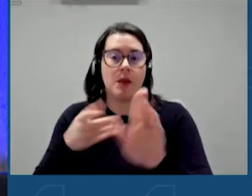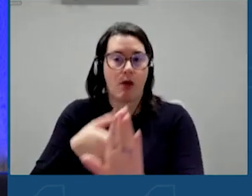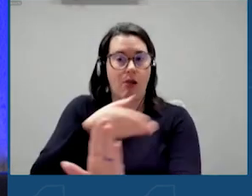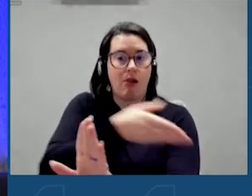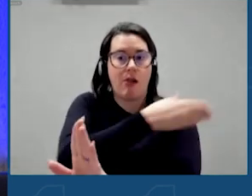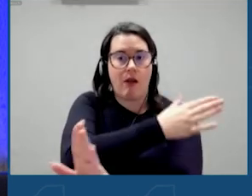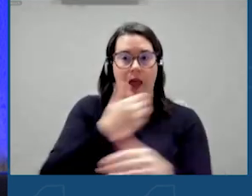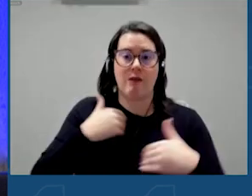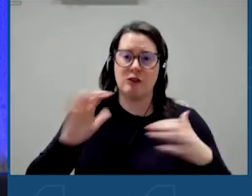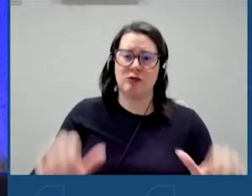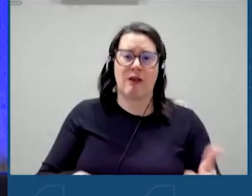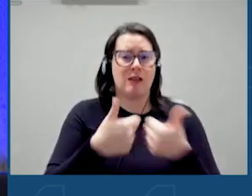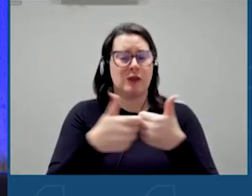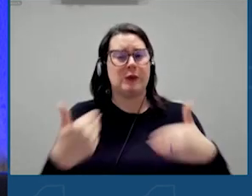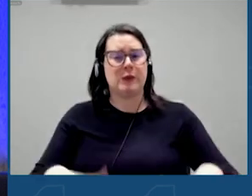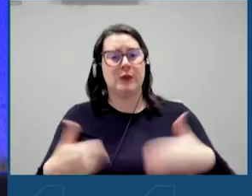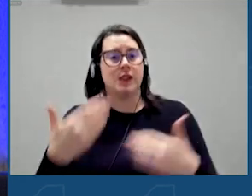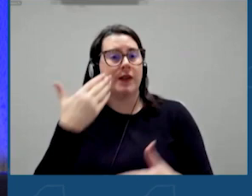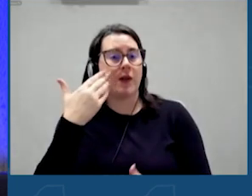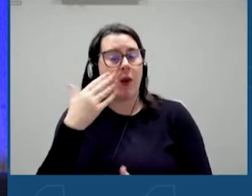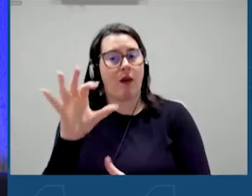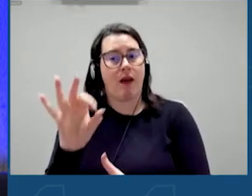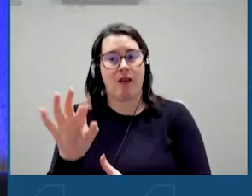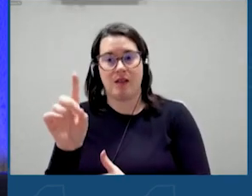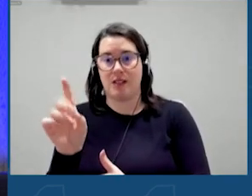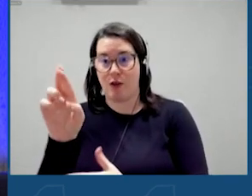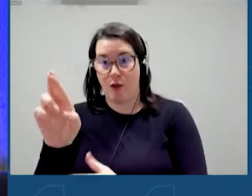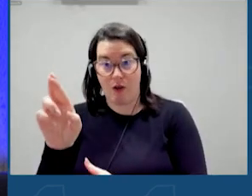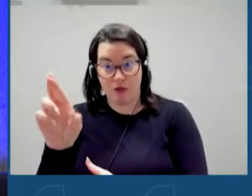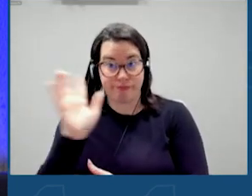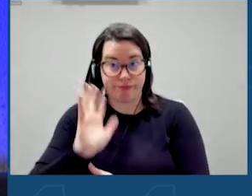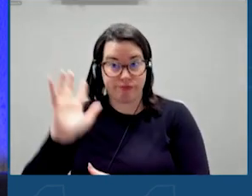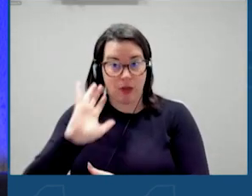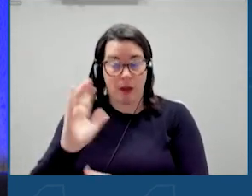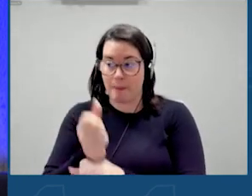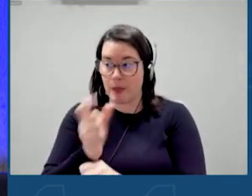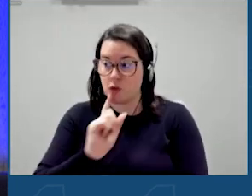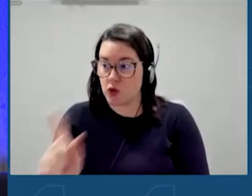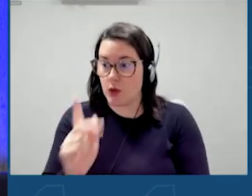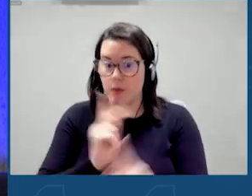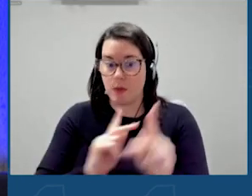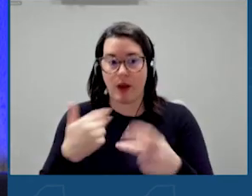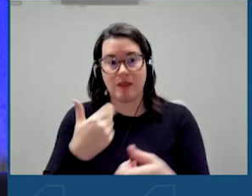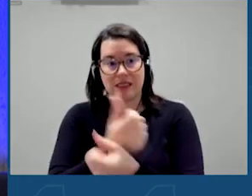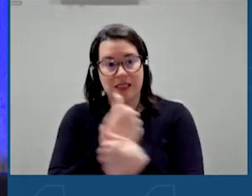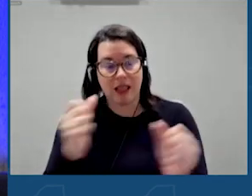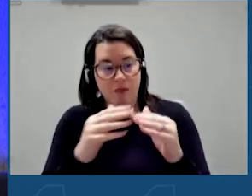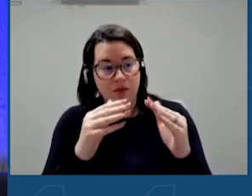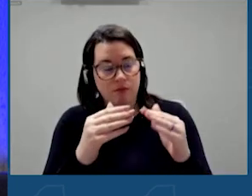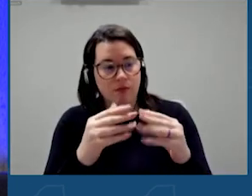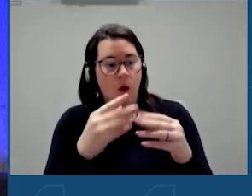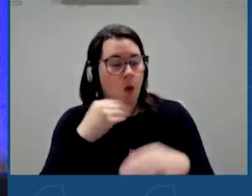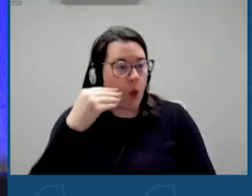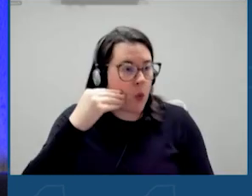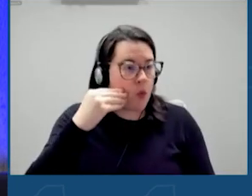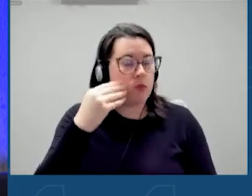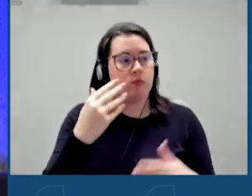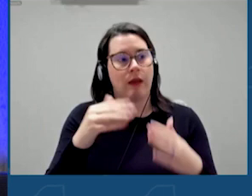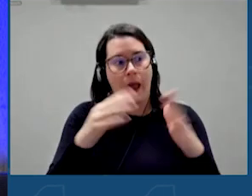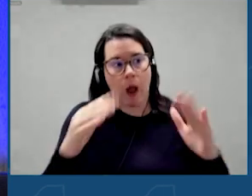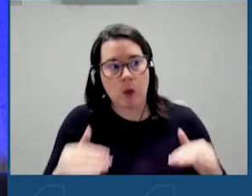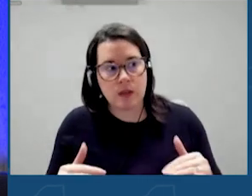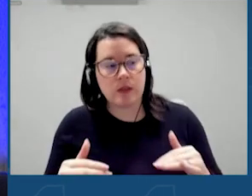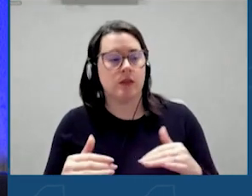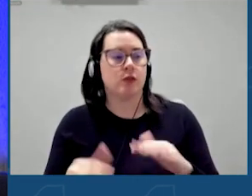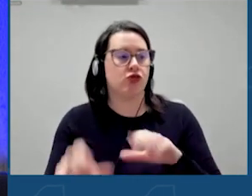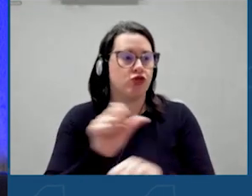know to him as well, making sure that people had a safe place and housing and jobs was a priority of his that he actually took to